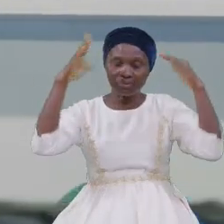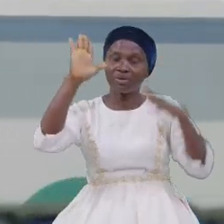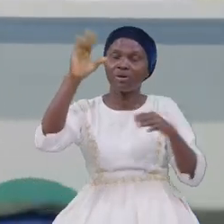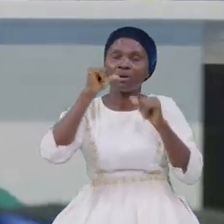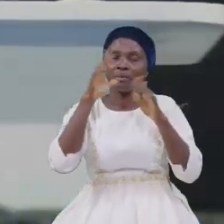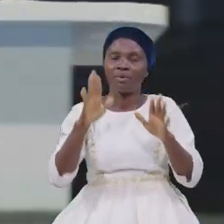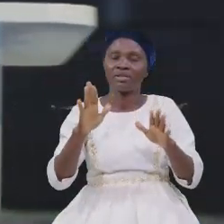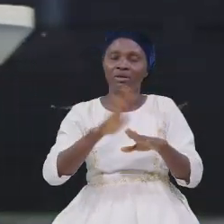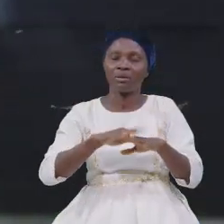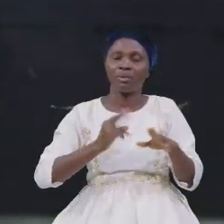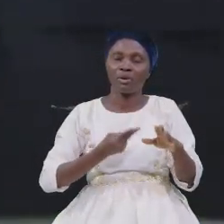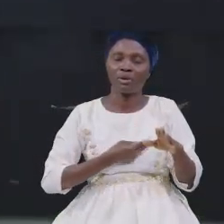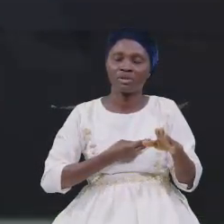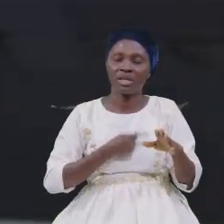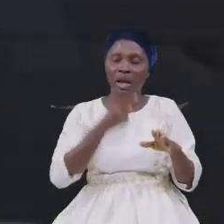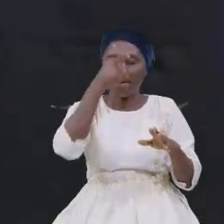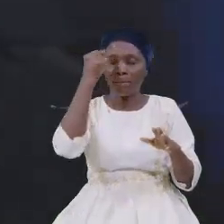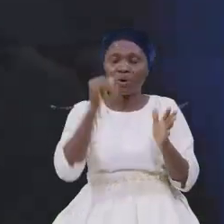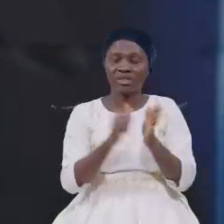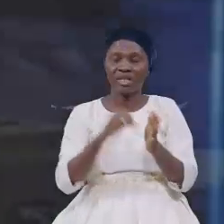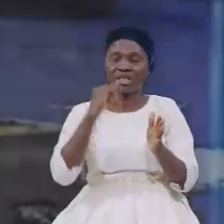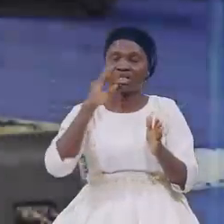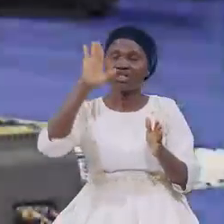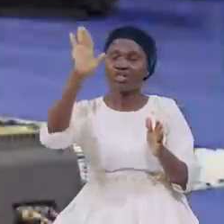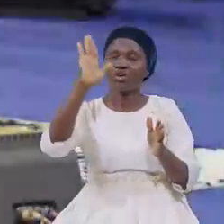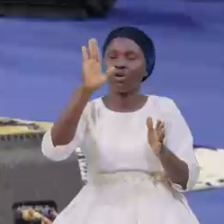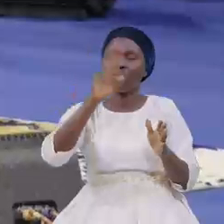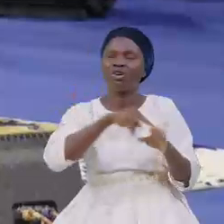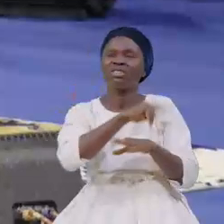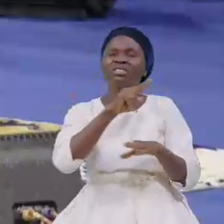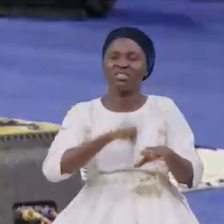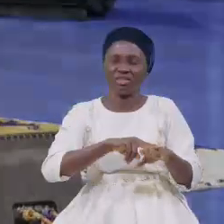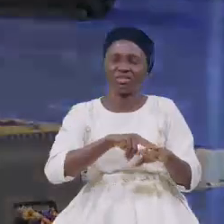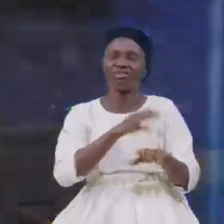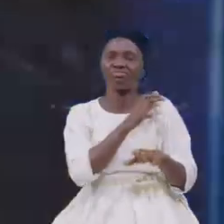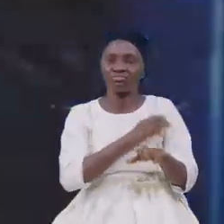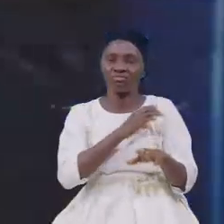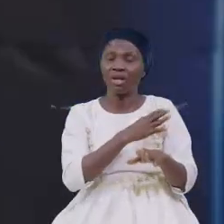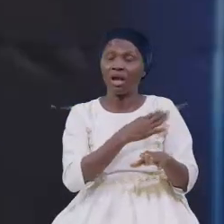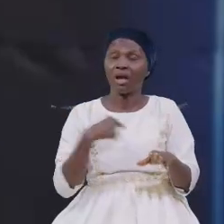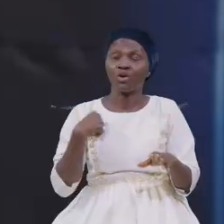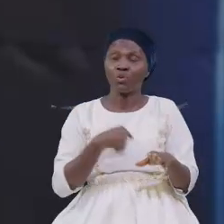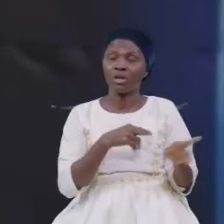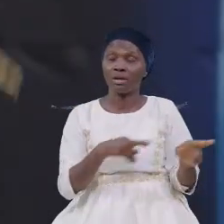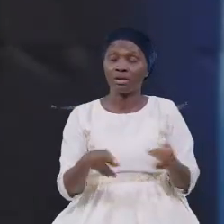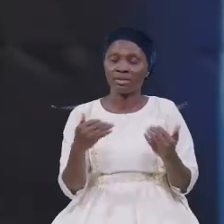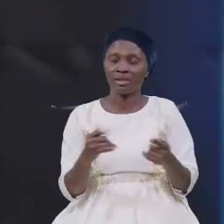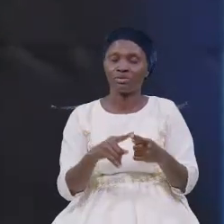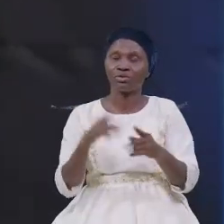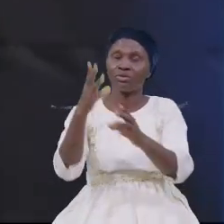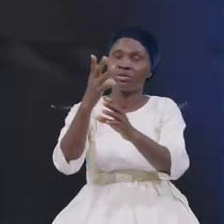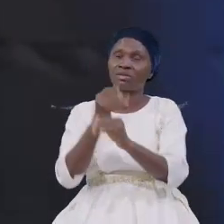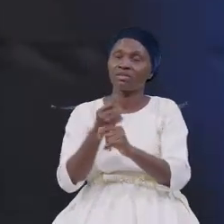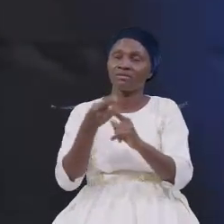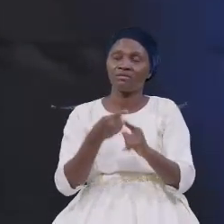us because that's your nature. And we are ready now to receive from you. My